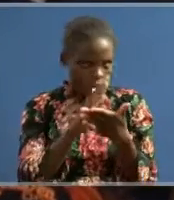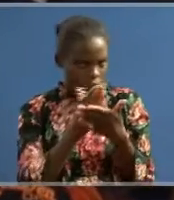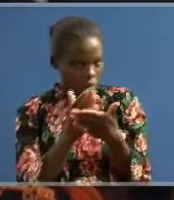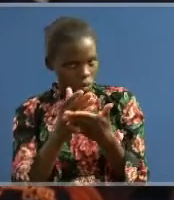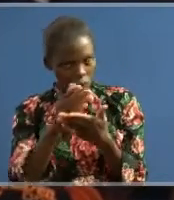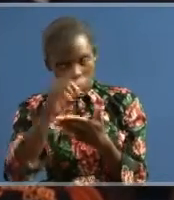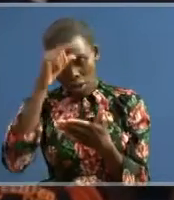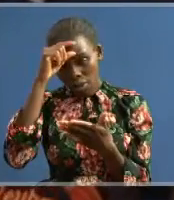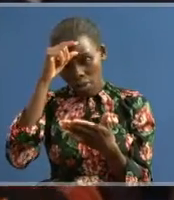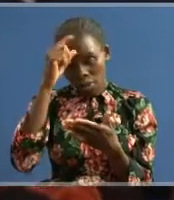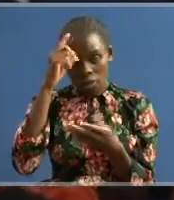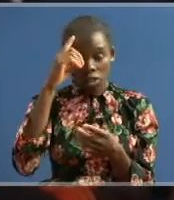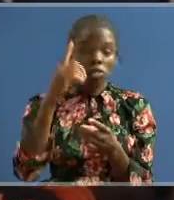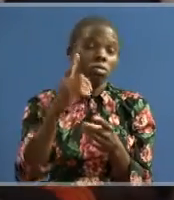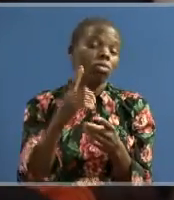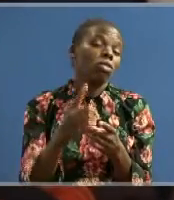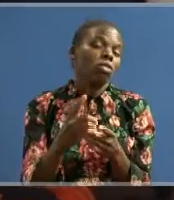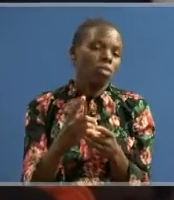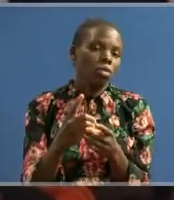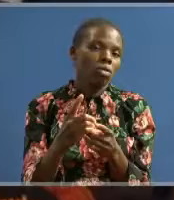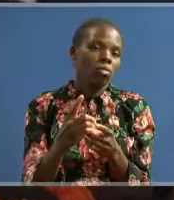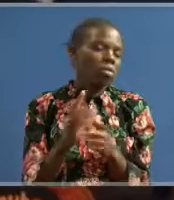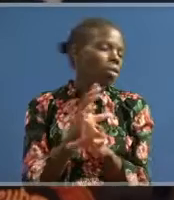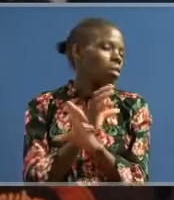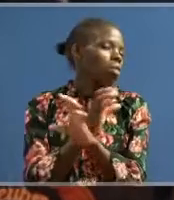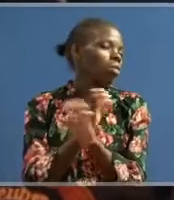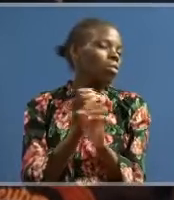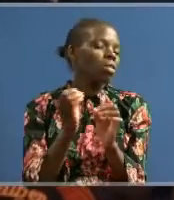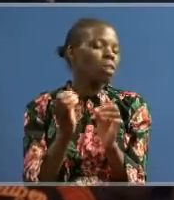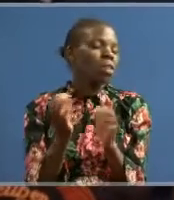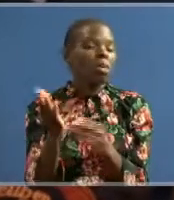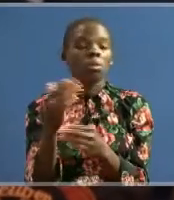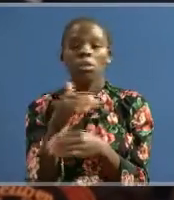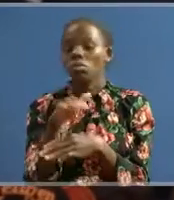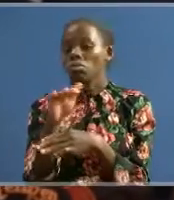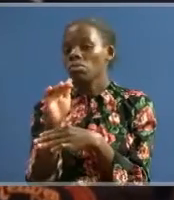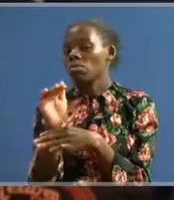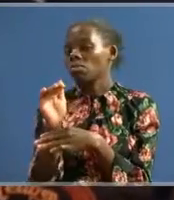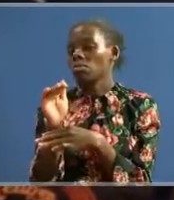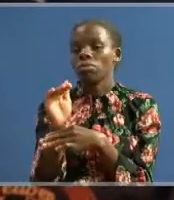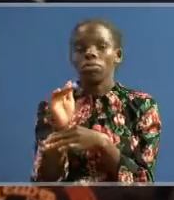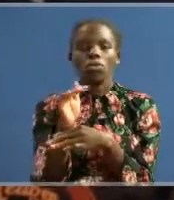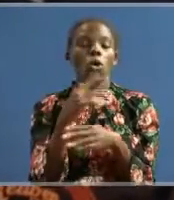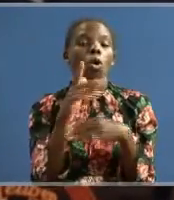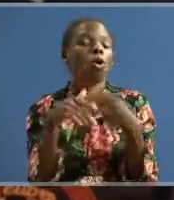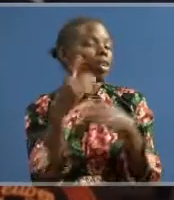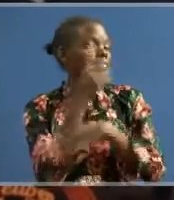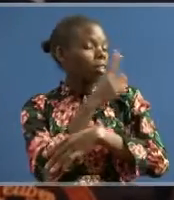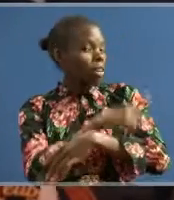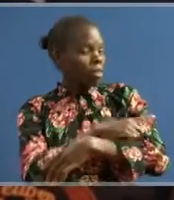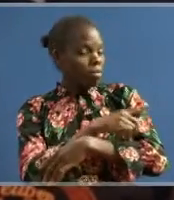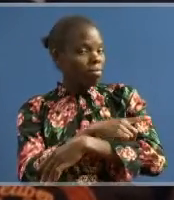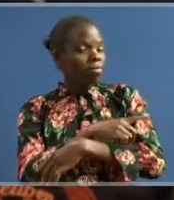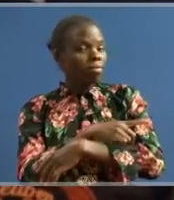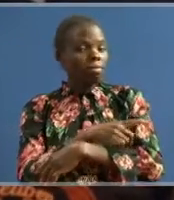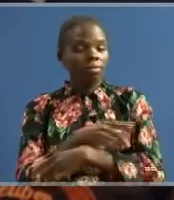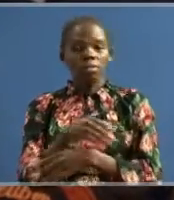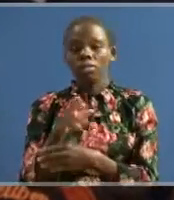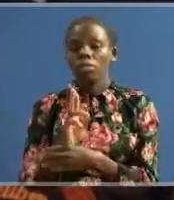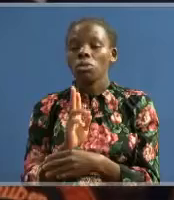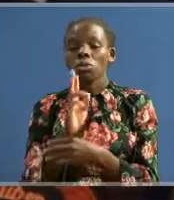hiyo serikali na tunafanya uamuzi. Hatutaki tena kurudi hapa kuja kuomba kila siku. Rais akija